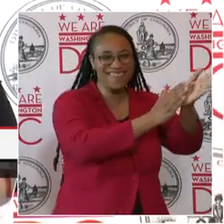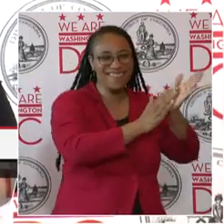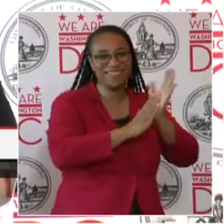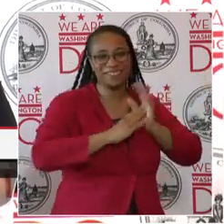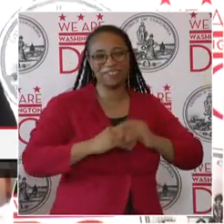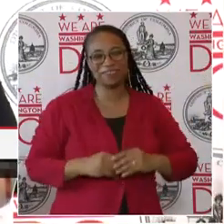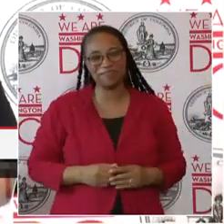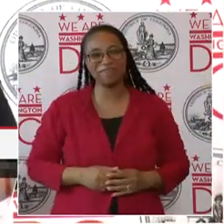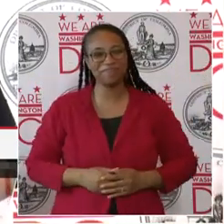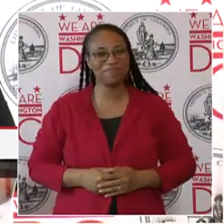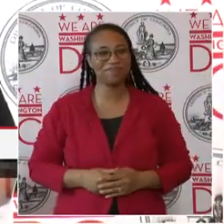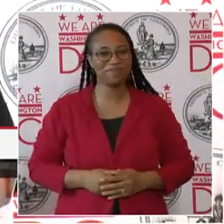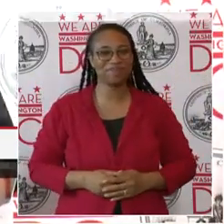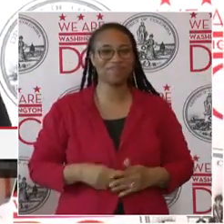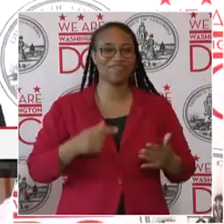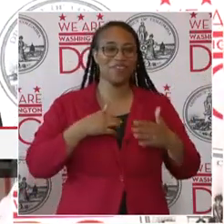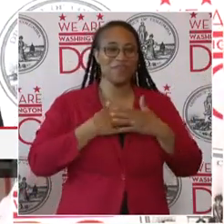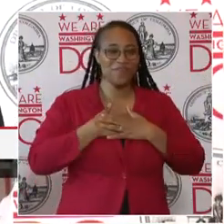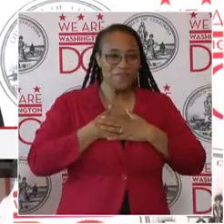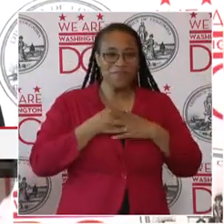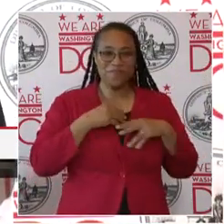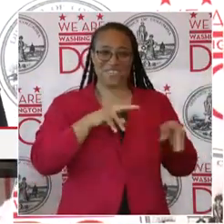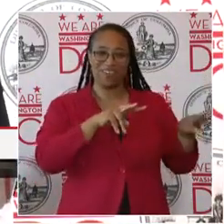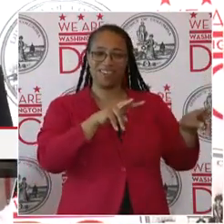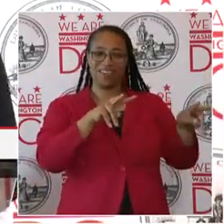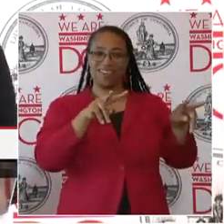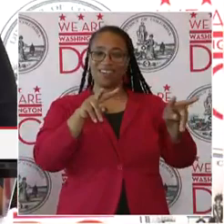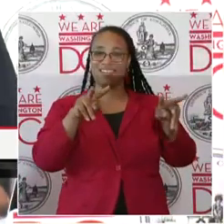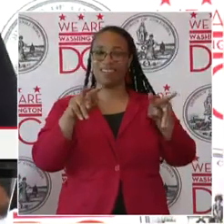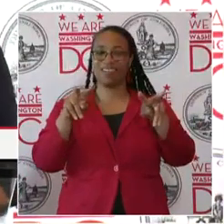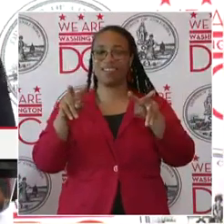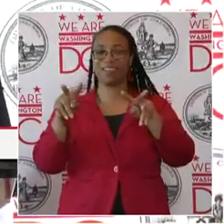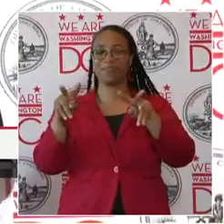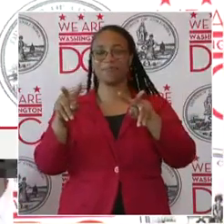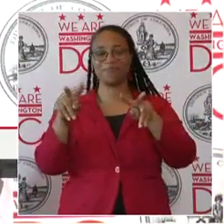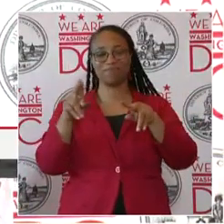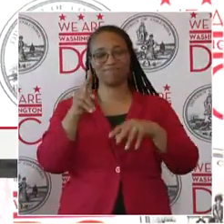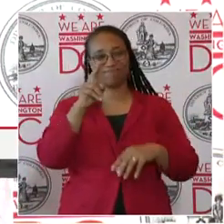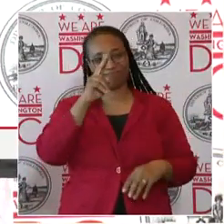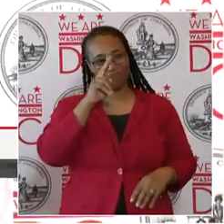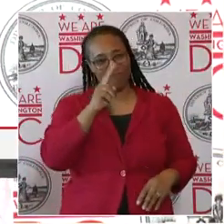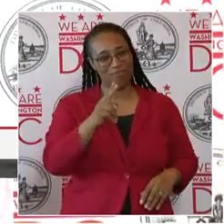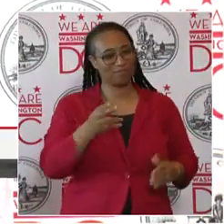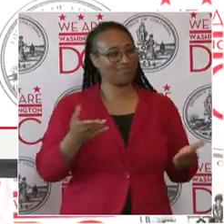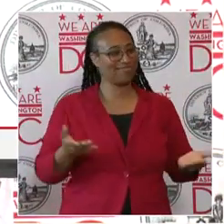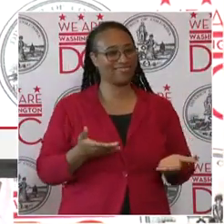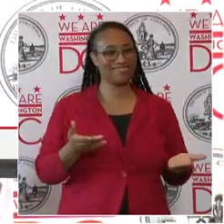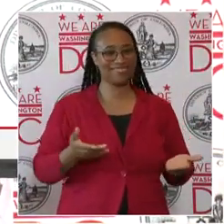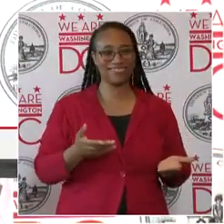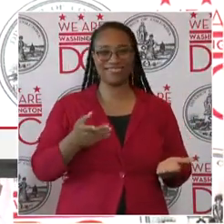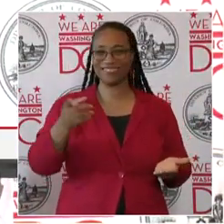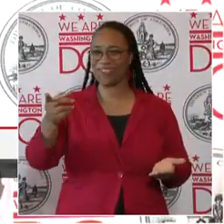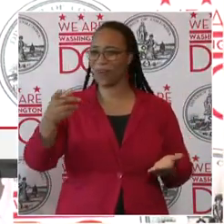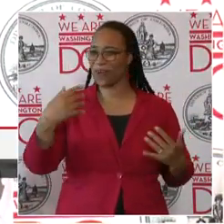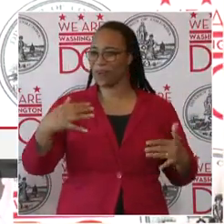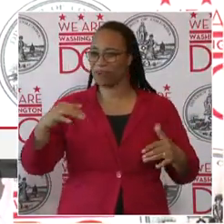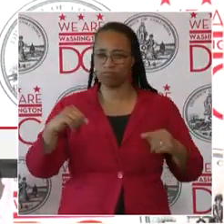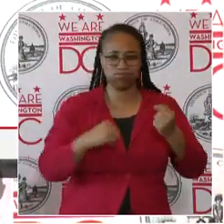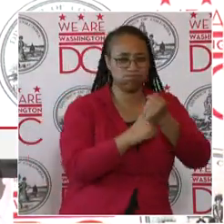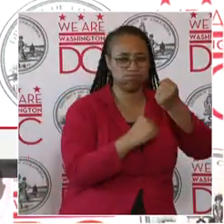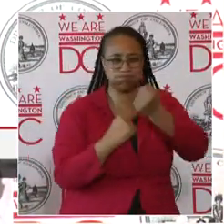I am very honored to be here to help kick off this Women's